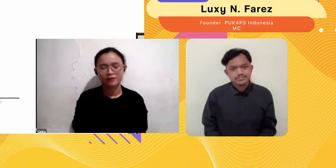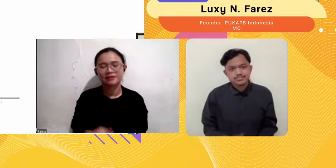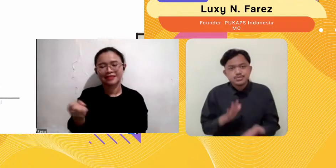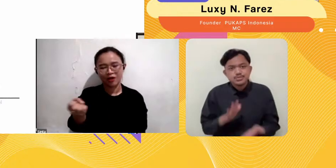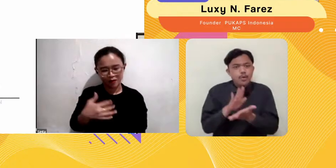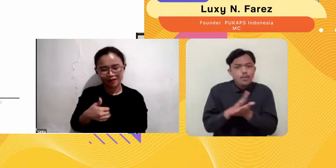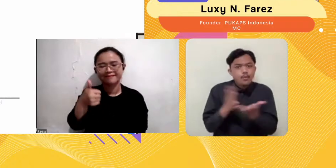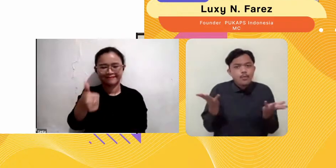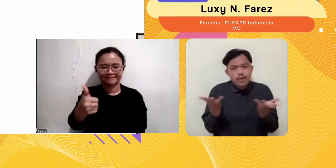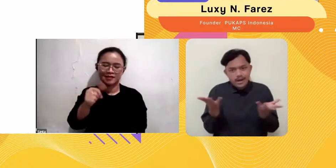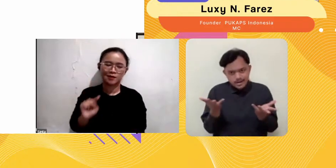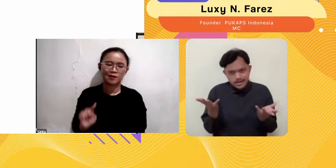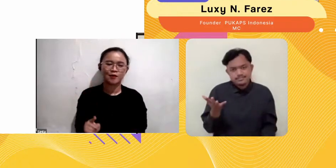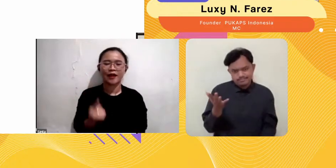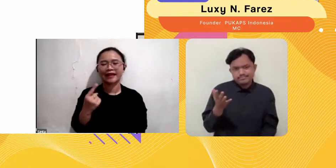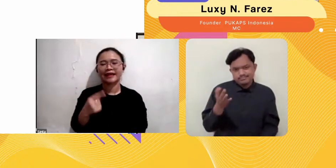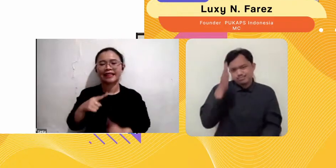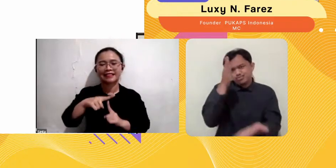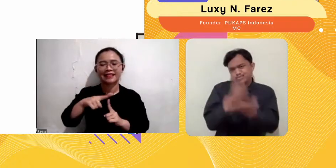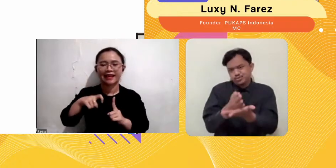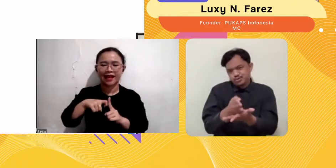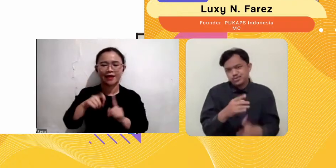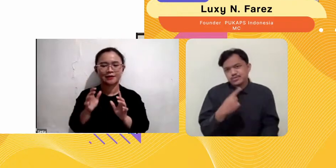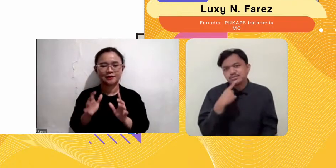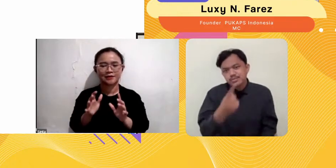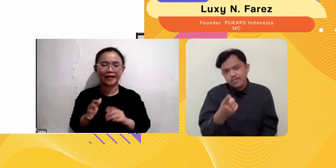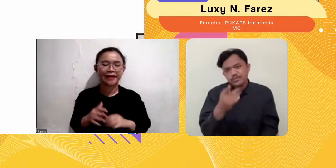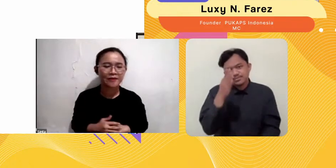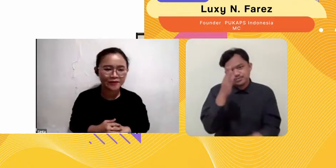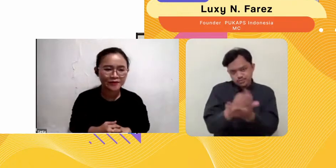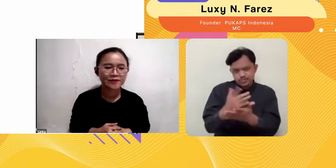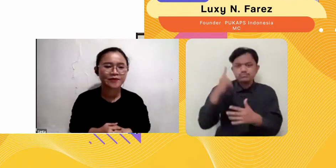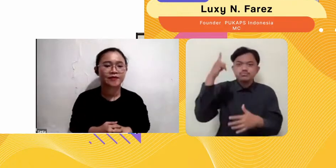kindergarten. So let's see